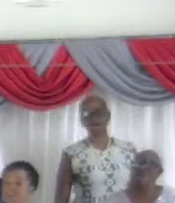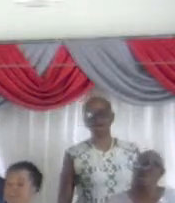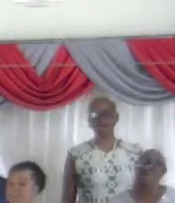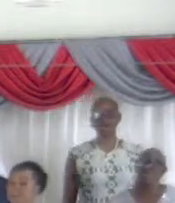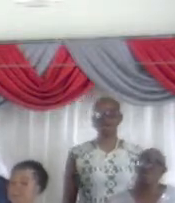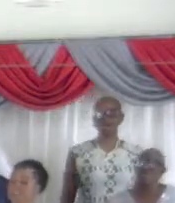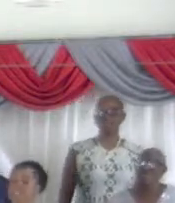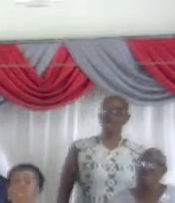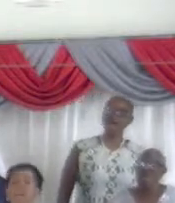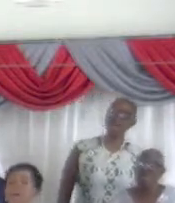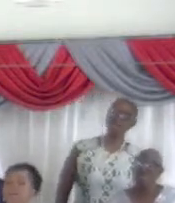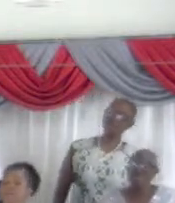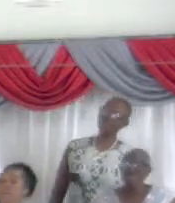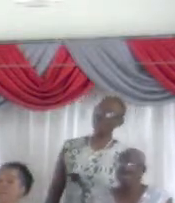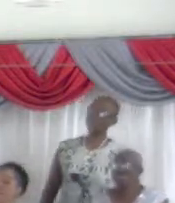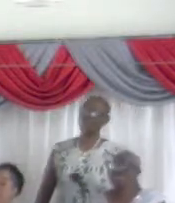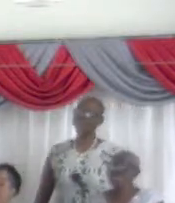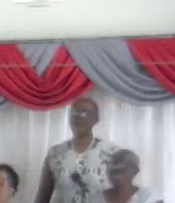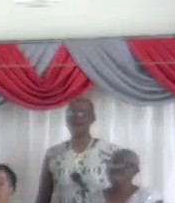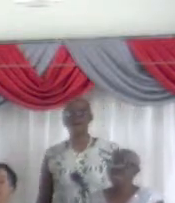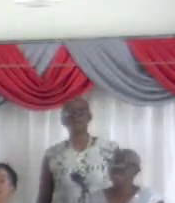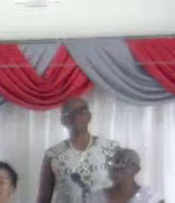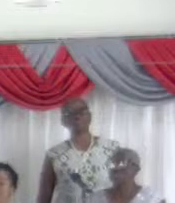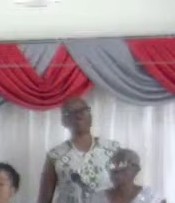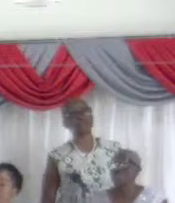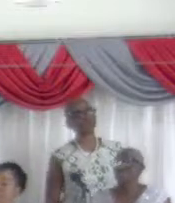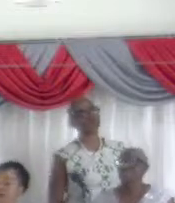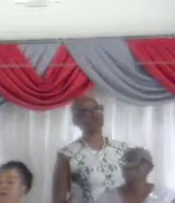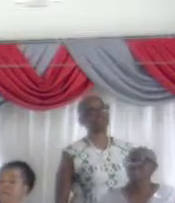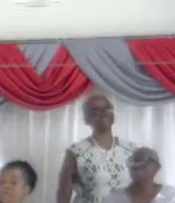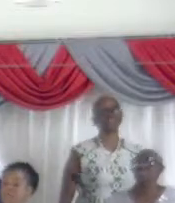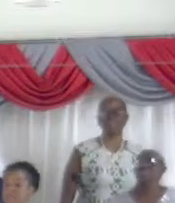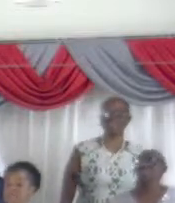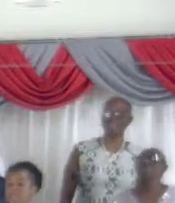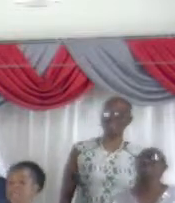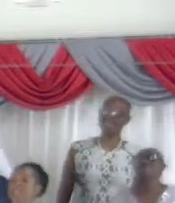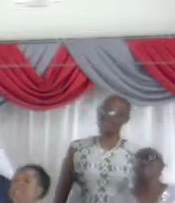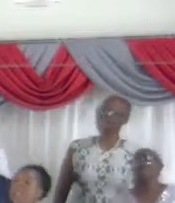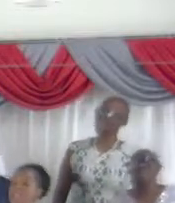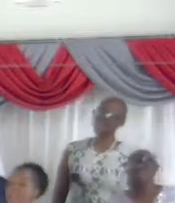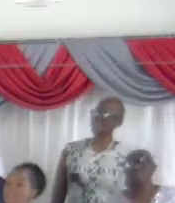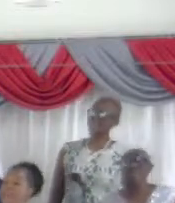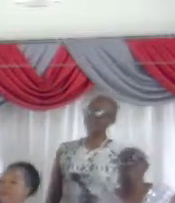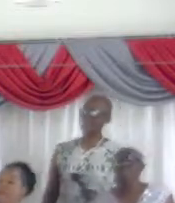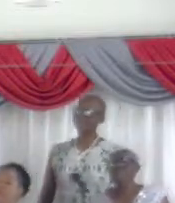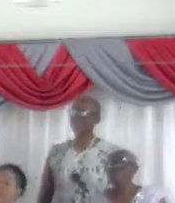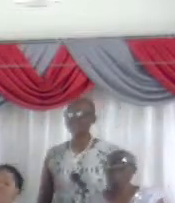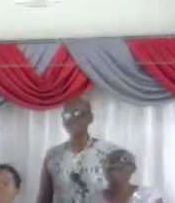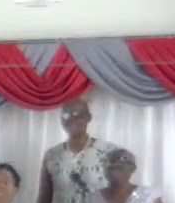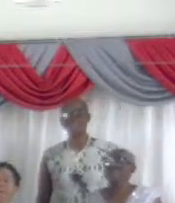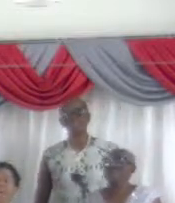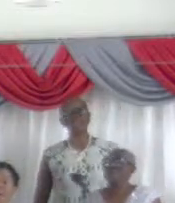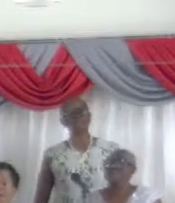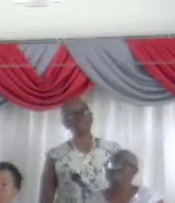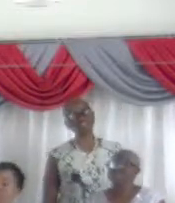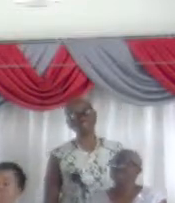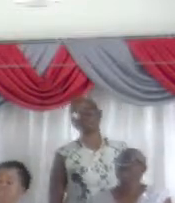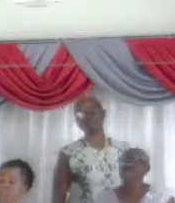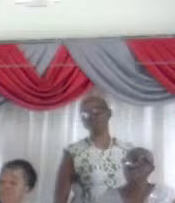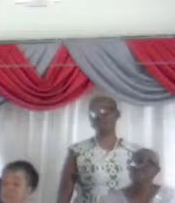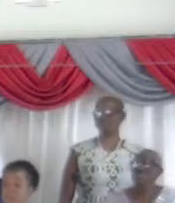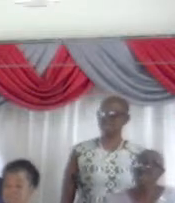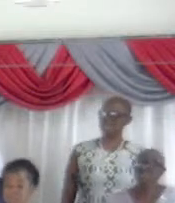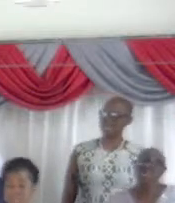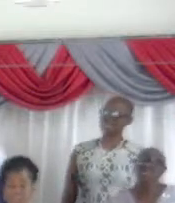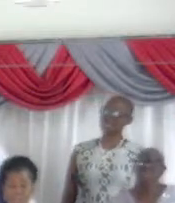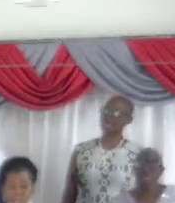choir. I'm reaping the harvest of promise. Take back what the devil stole